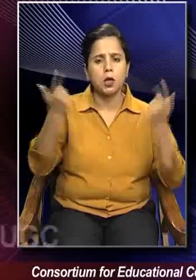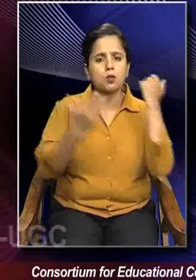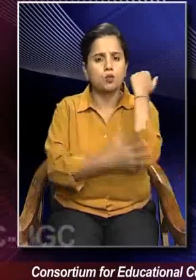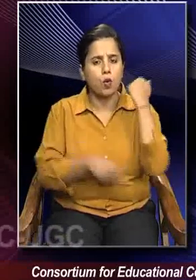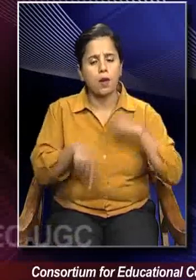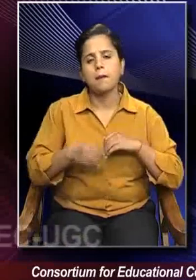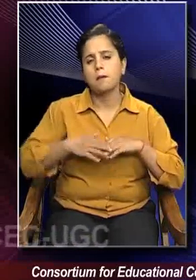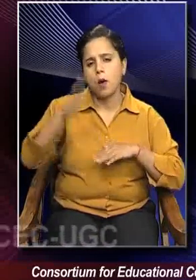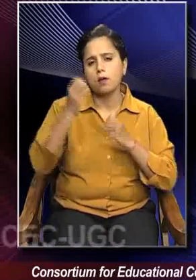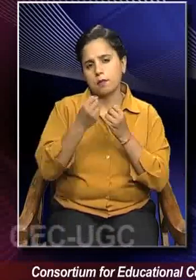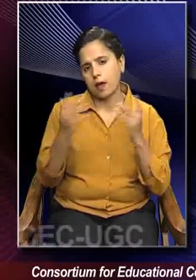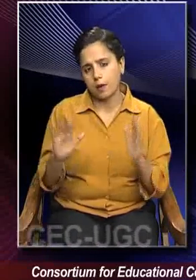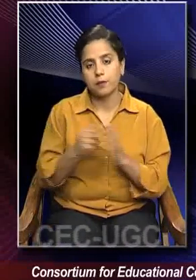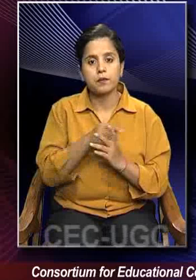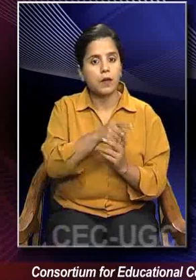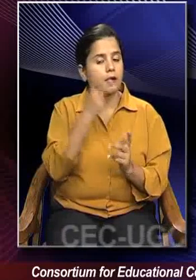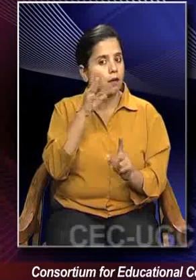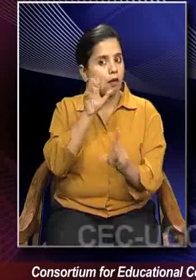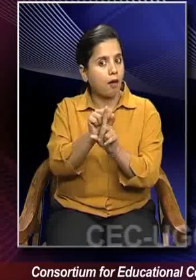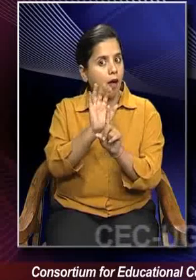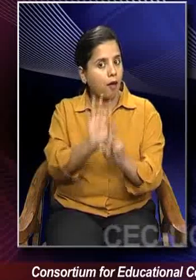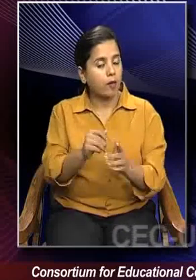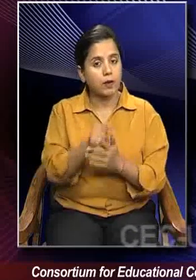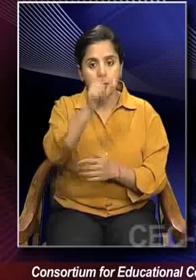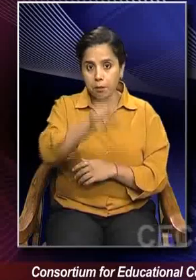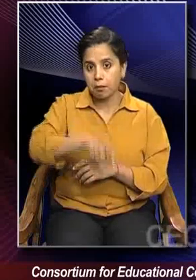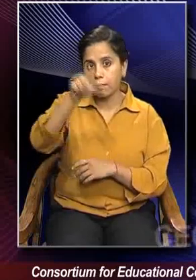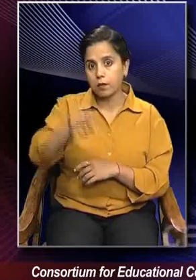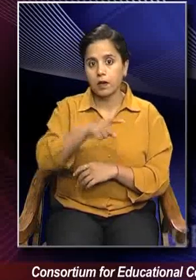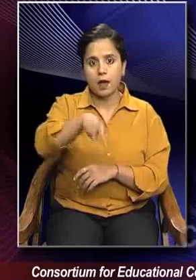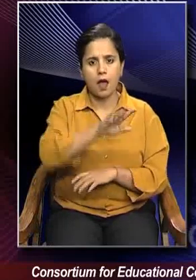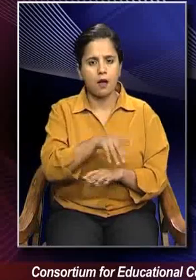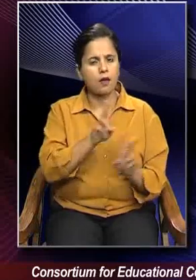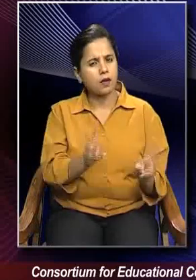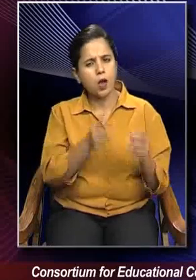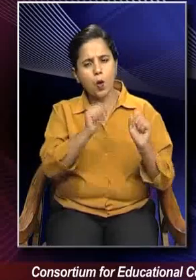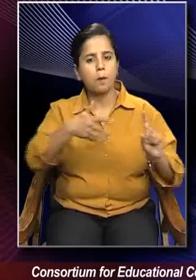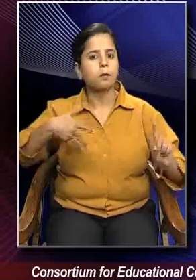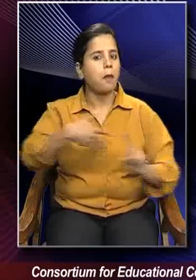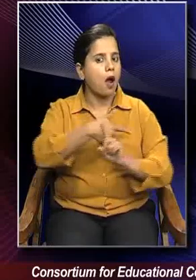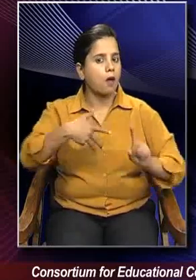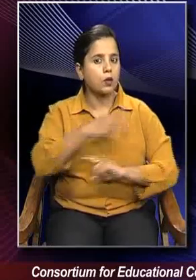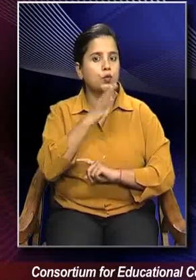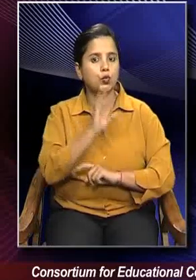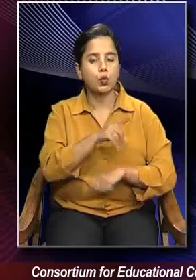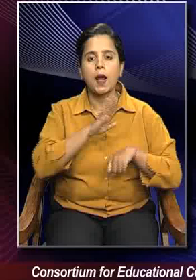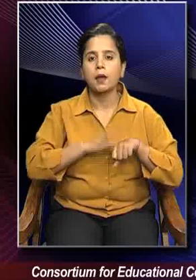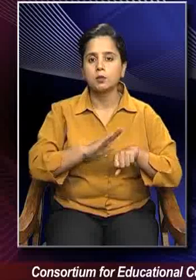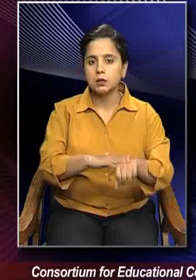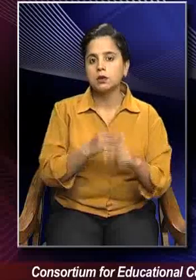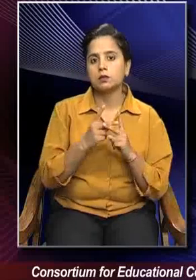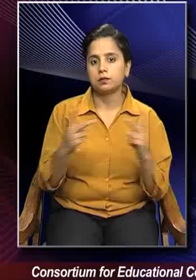more. It recognizes that individuals have unique background,